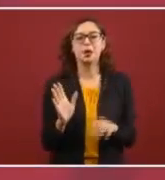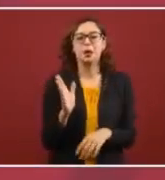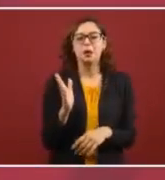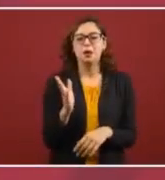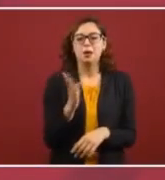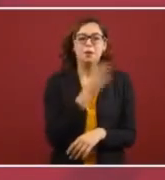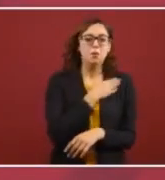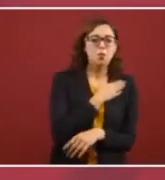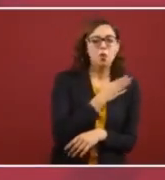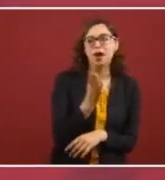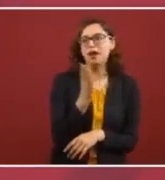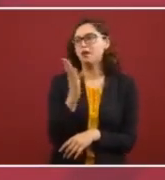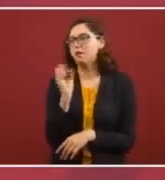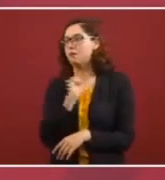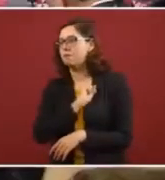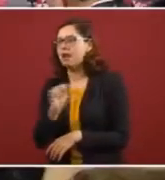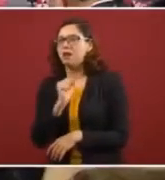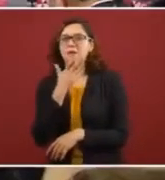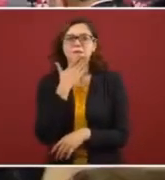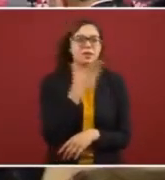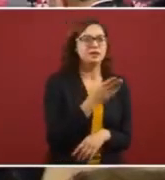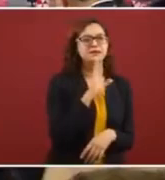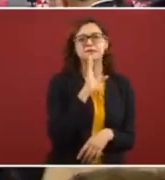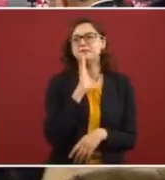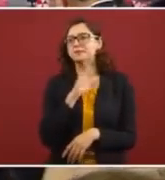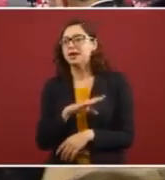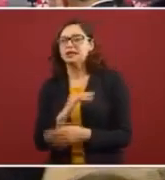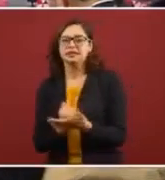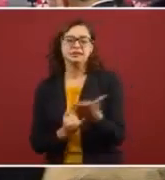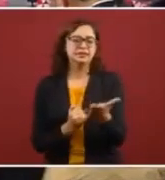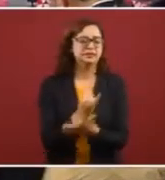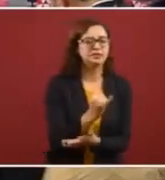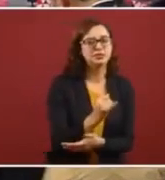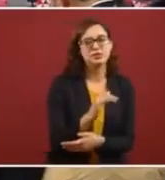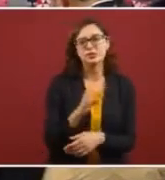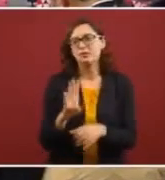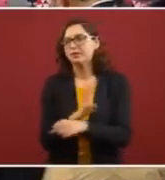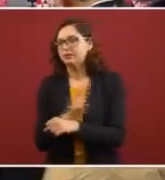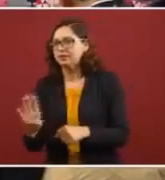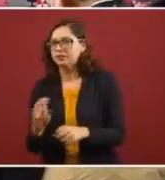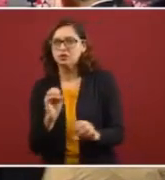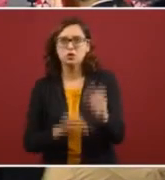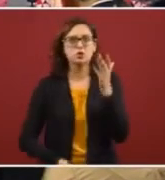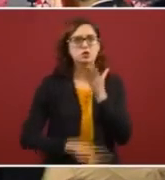if it was good or bad, if it affected us,